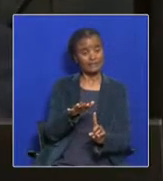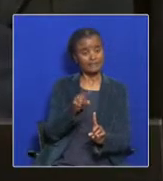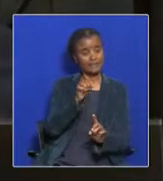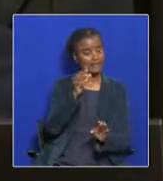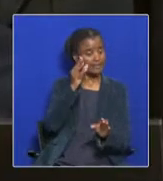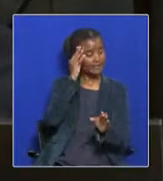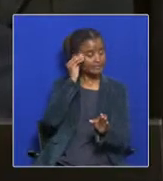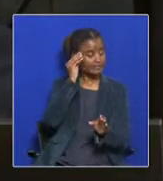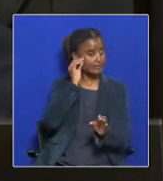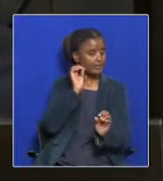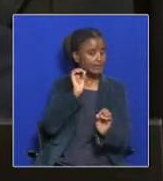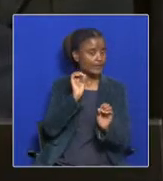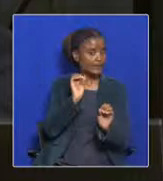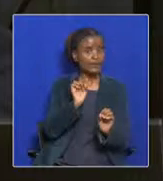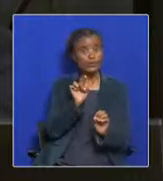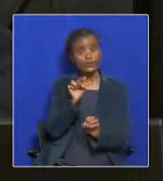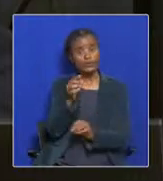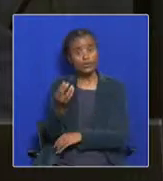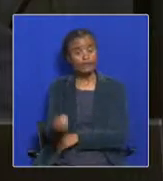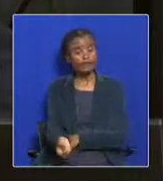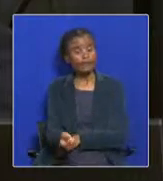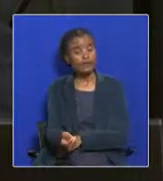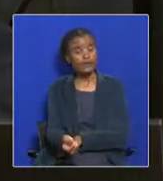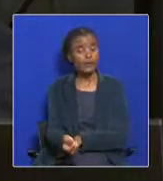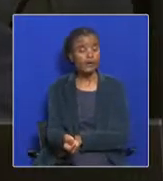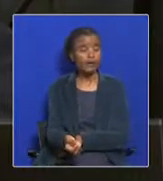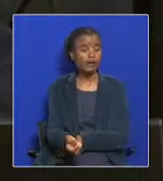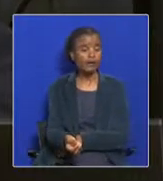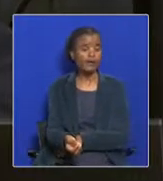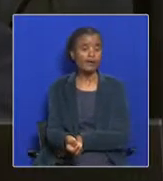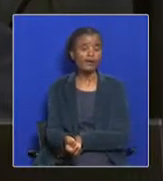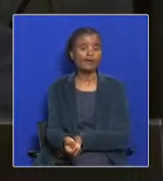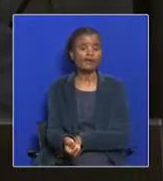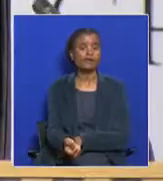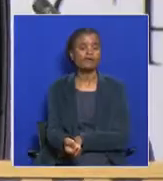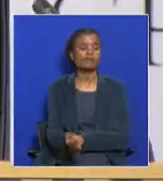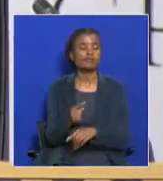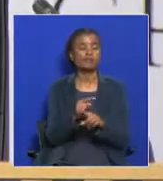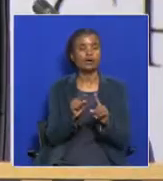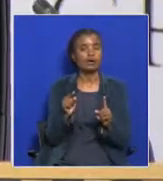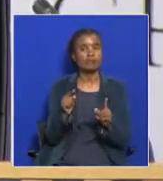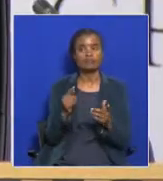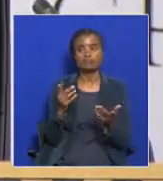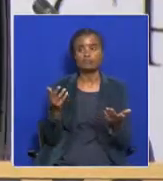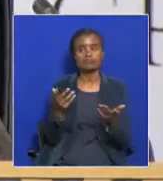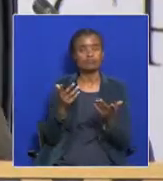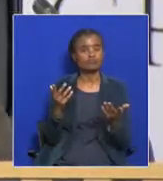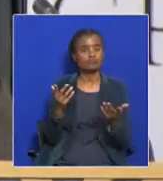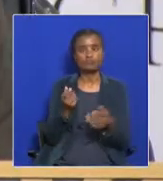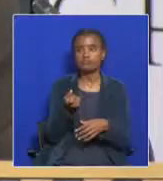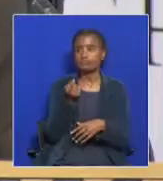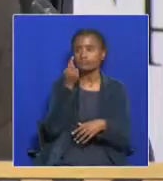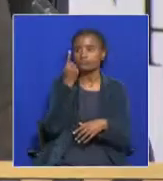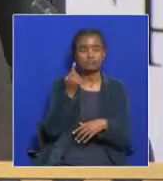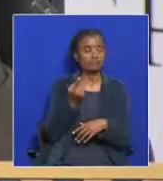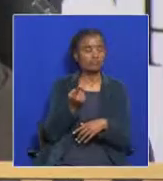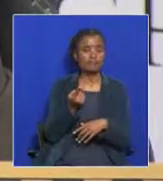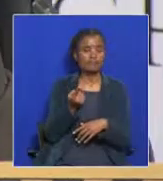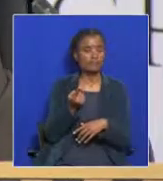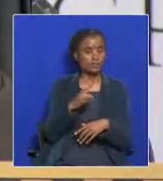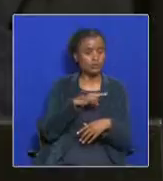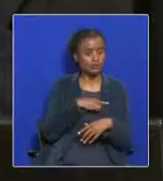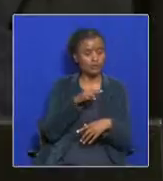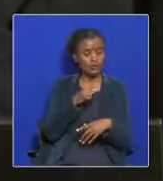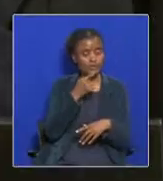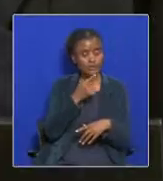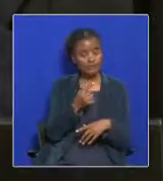have. And it doesn't make sense unless you say, well, the only one I got along with was